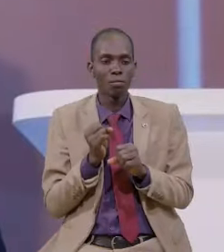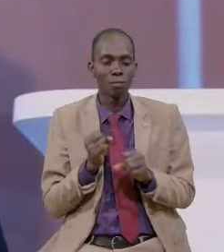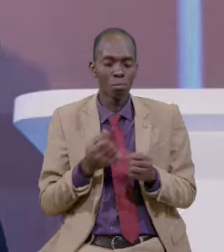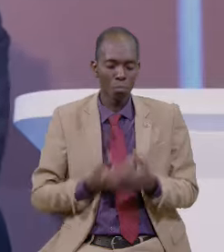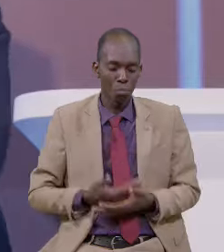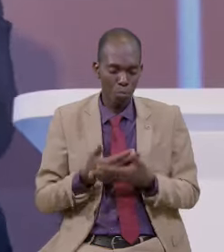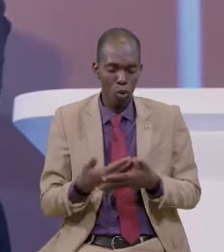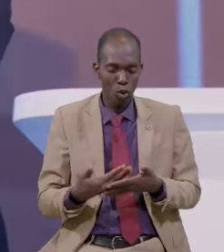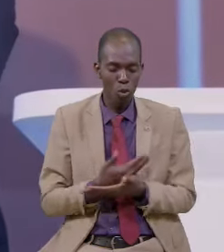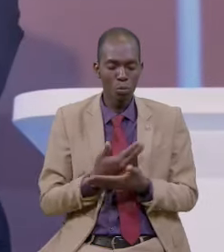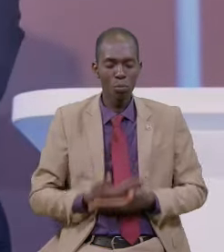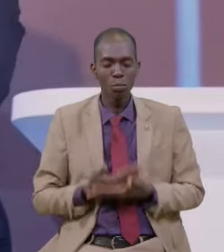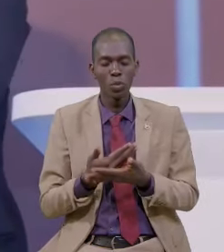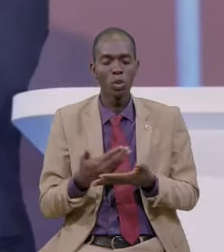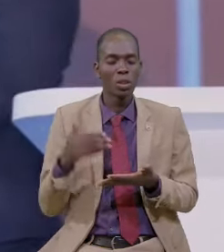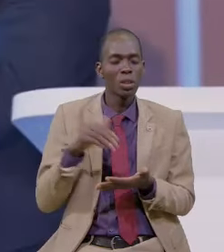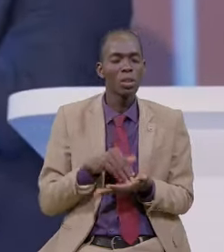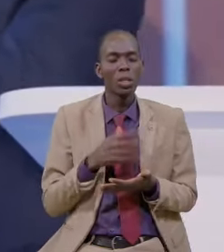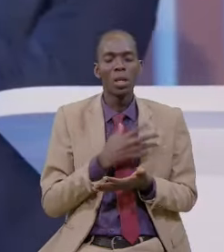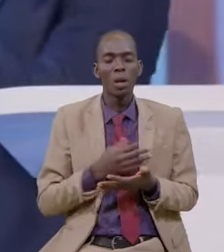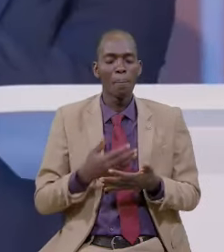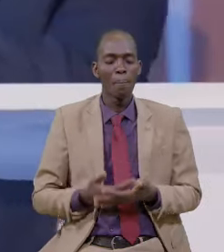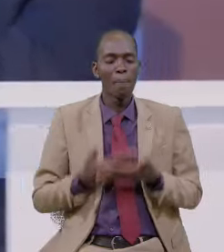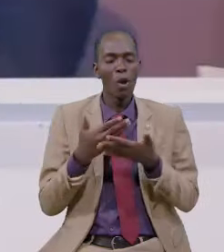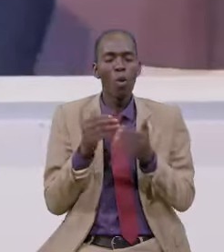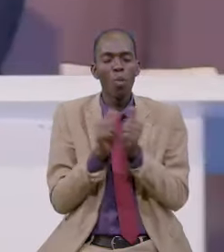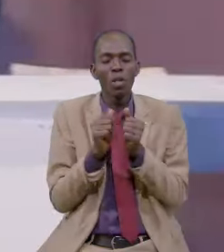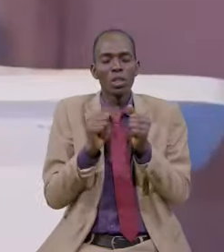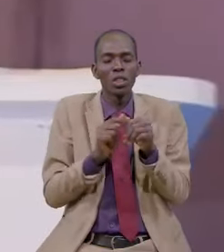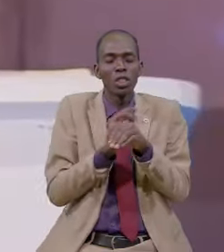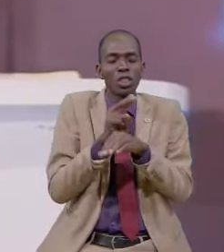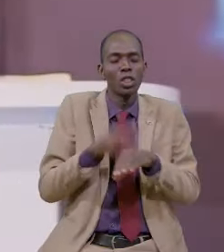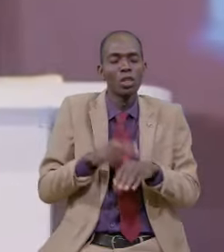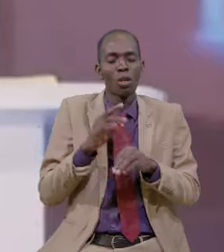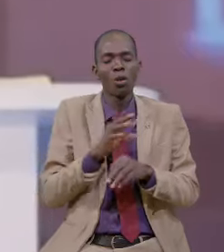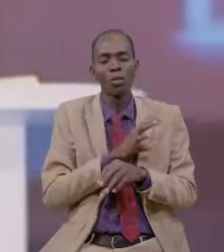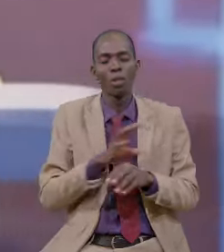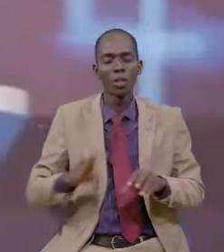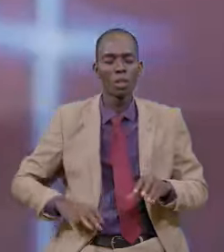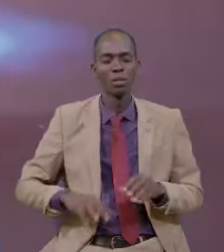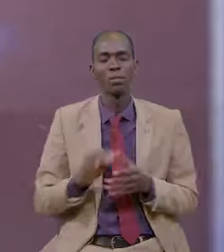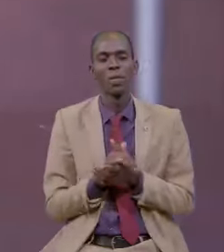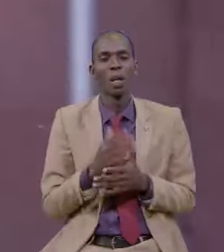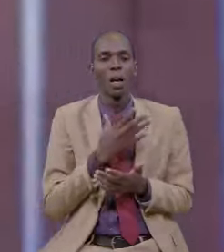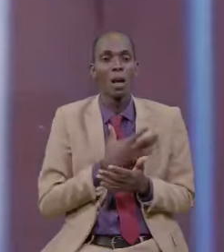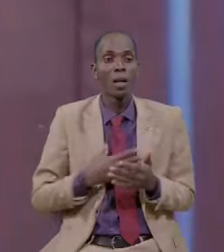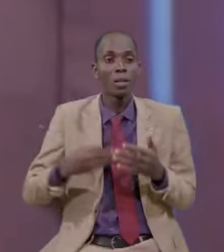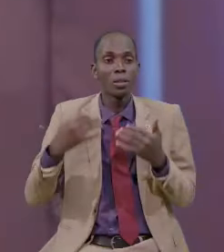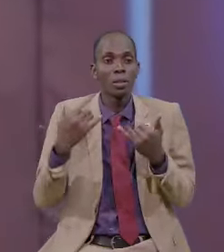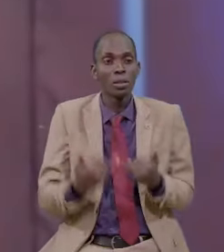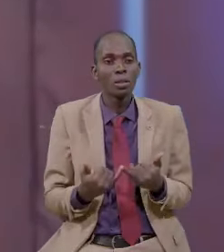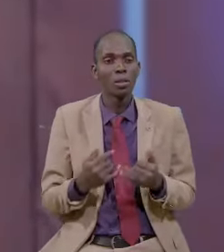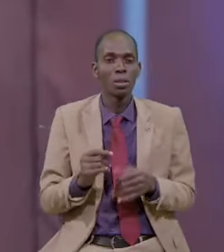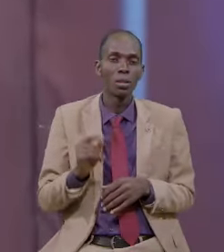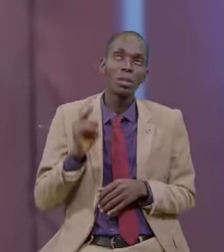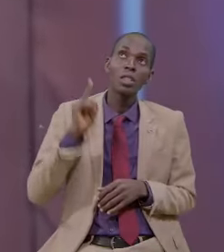afresh, and born with the nature of Christ in them. And now he sanctifies